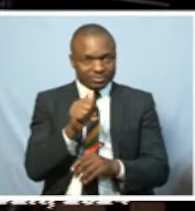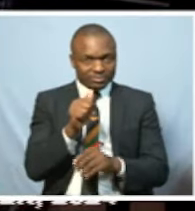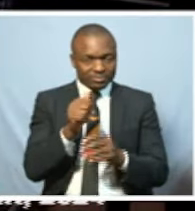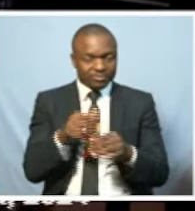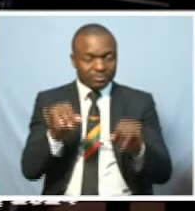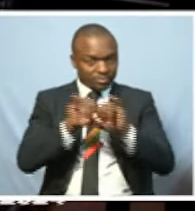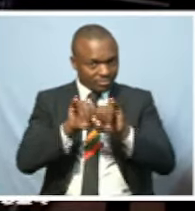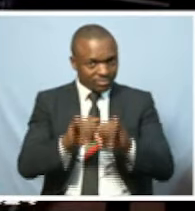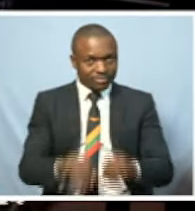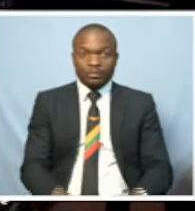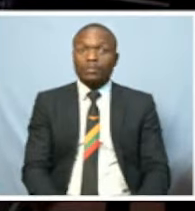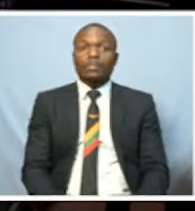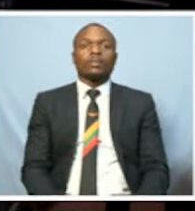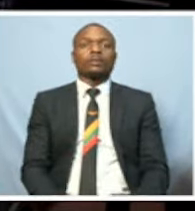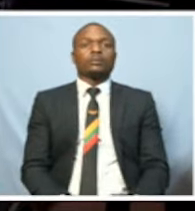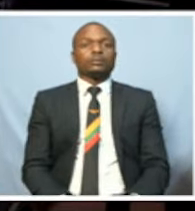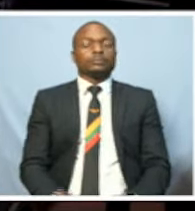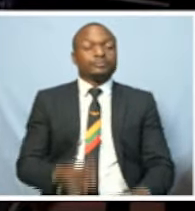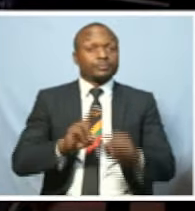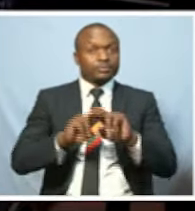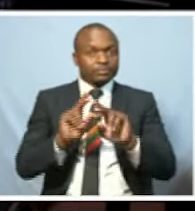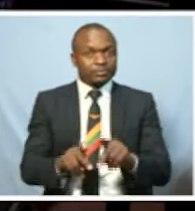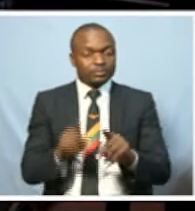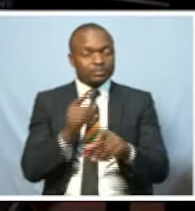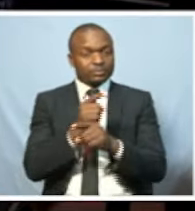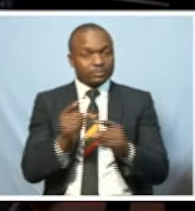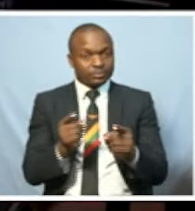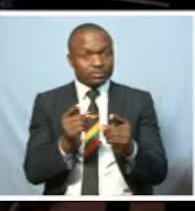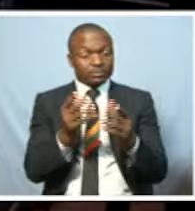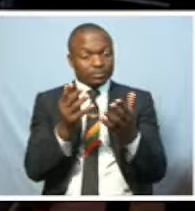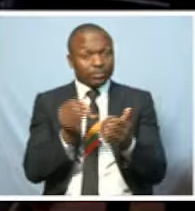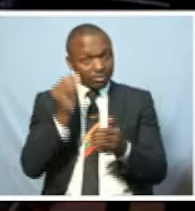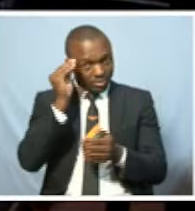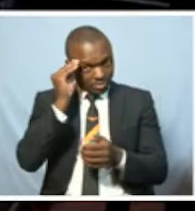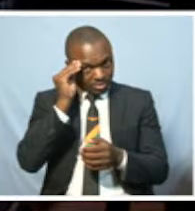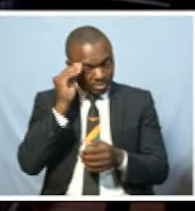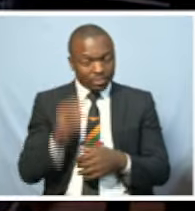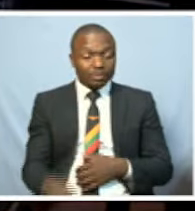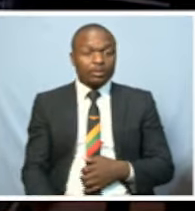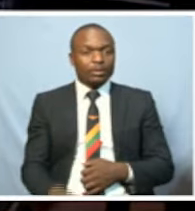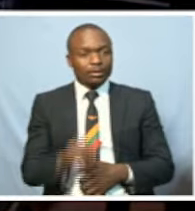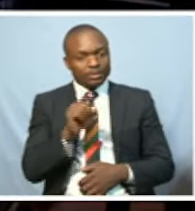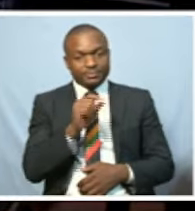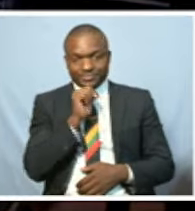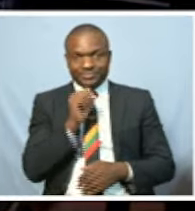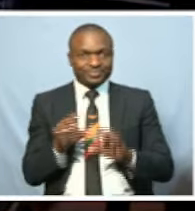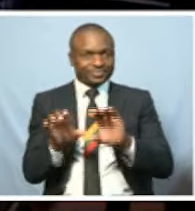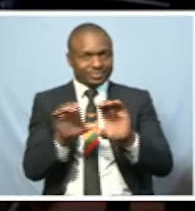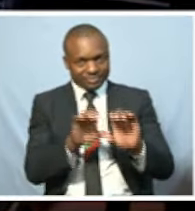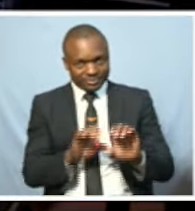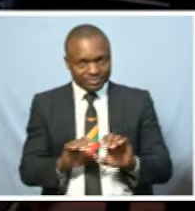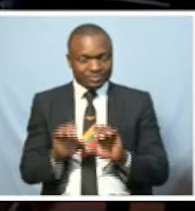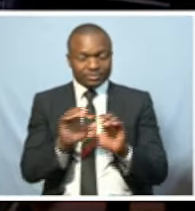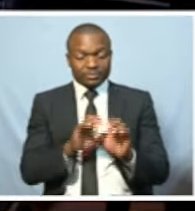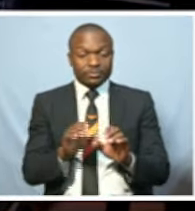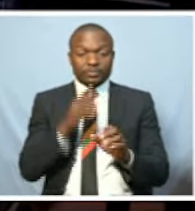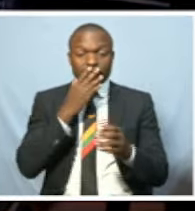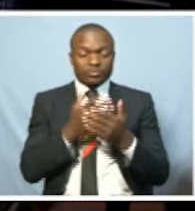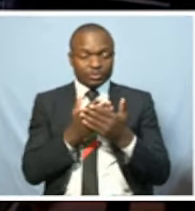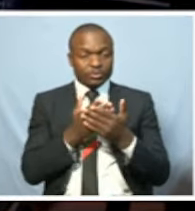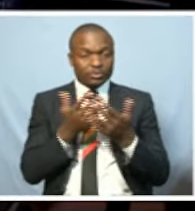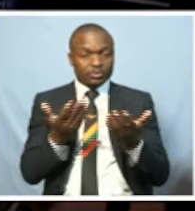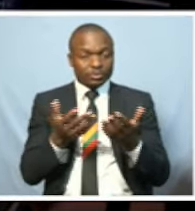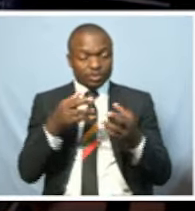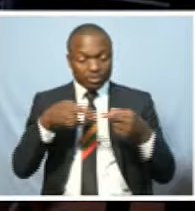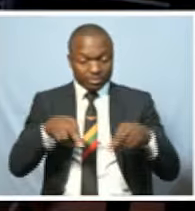necessary. Chair, I just want to find out, since you didn't do any due diligence, you didn't even